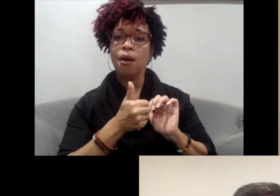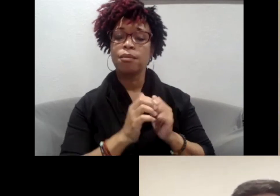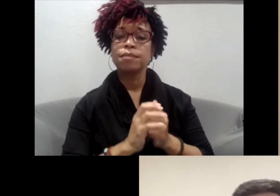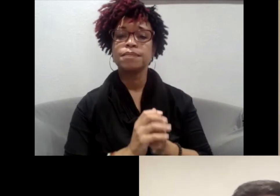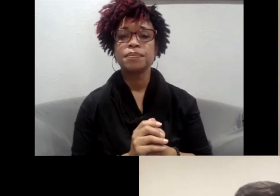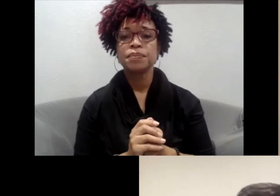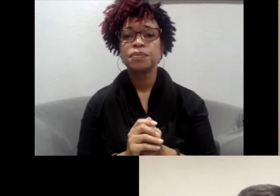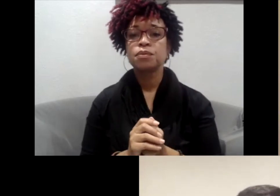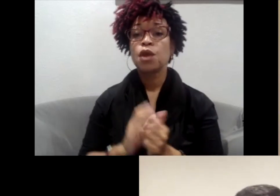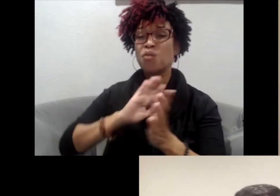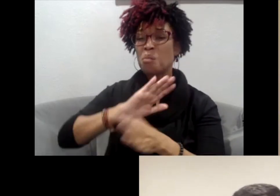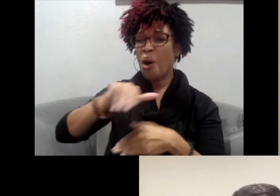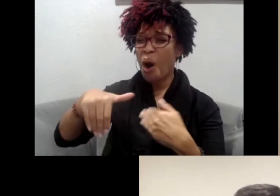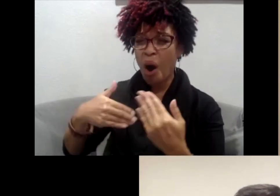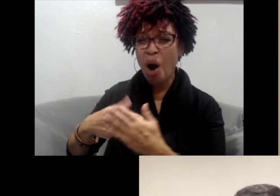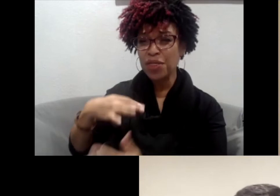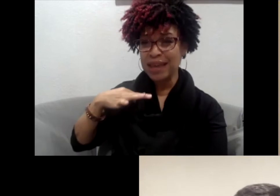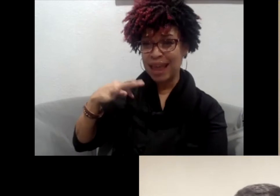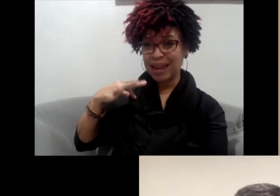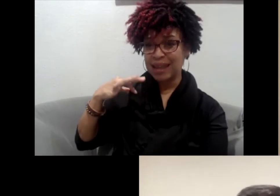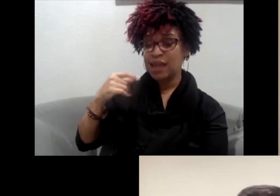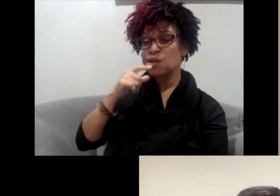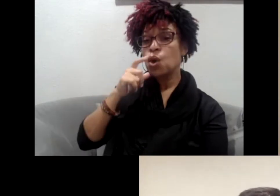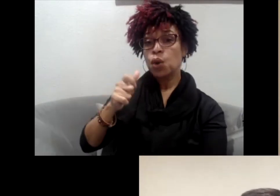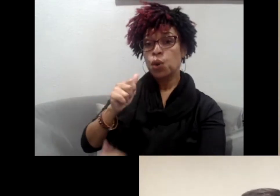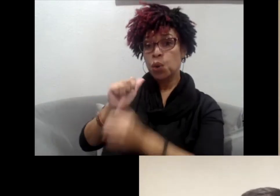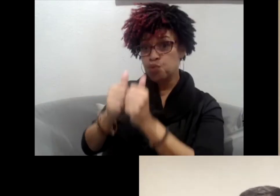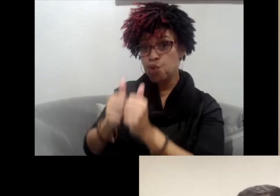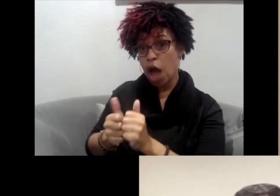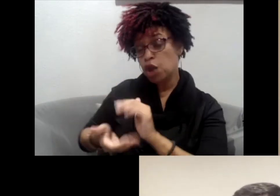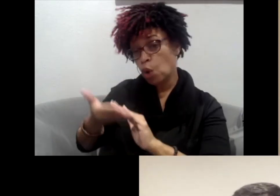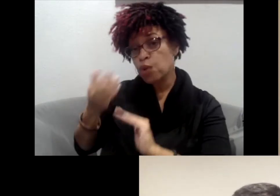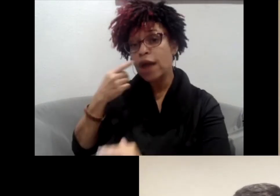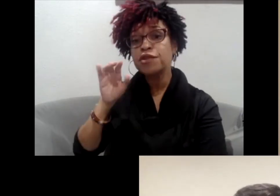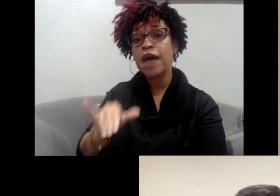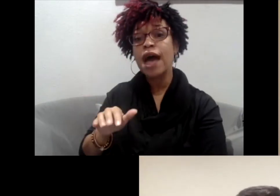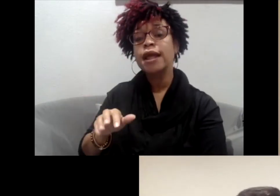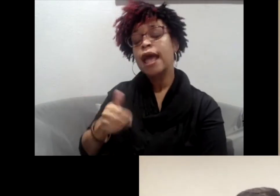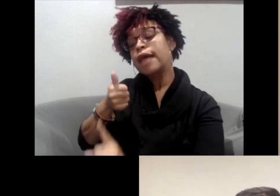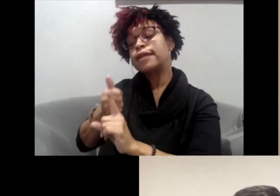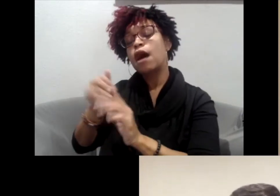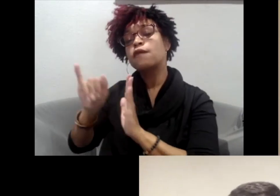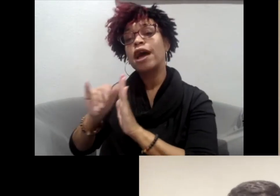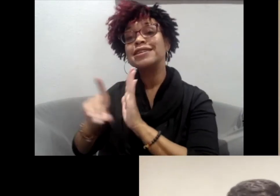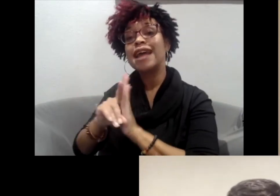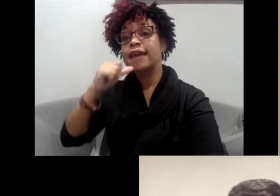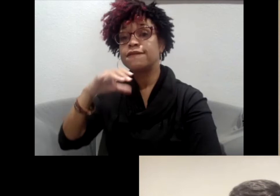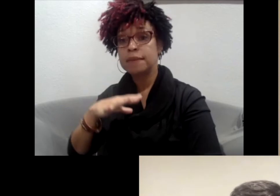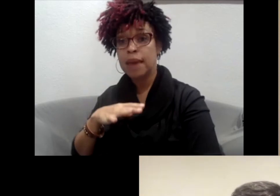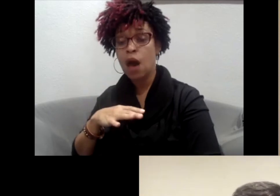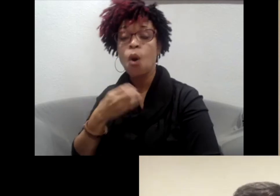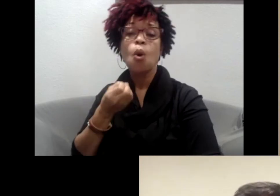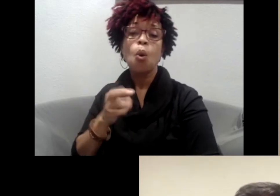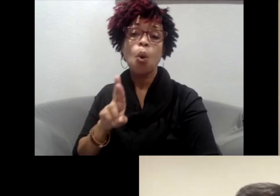Of all the eligible candidates who run for ADEMs, either as a self-identifying female or an other than